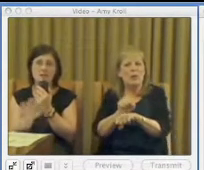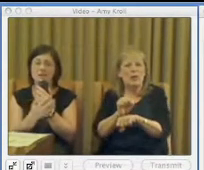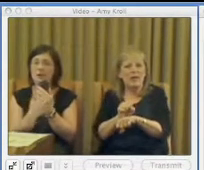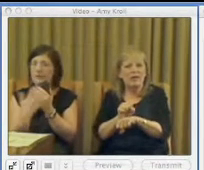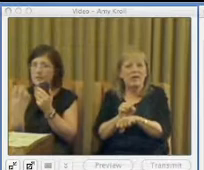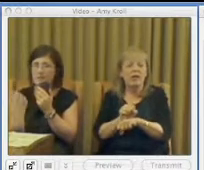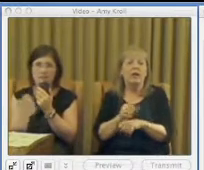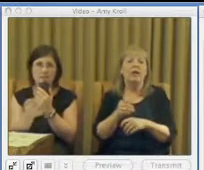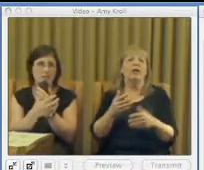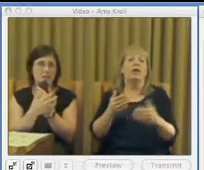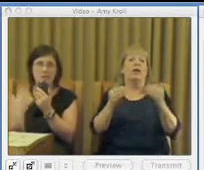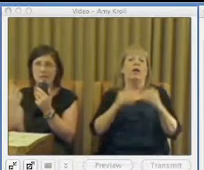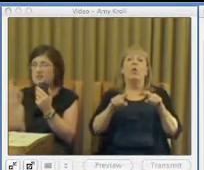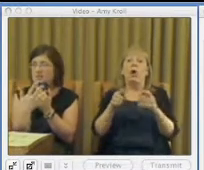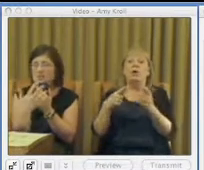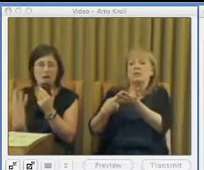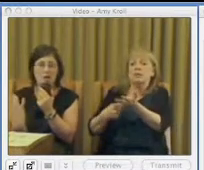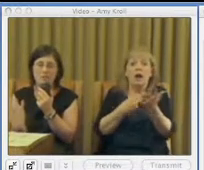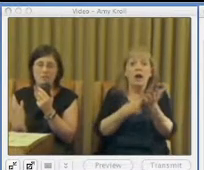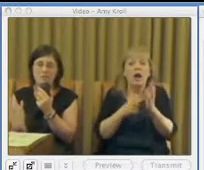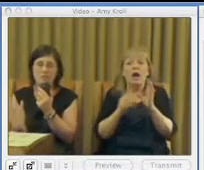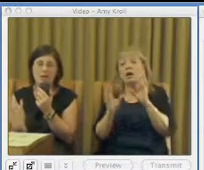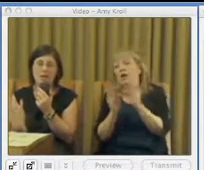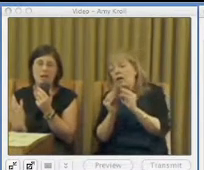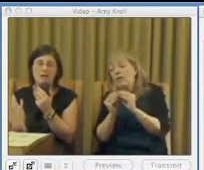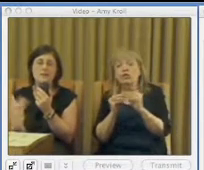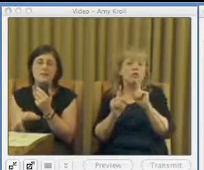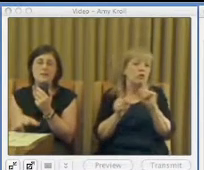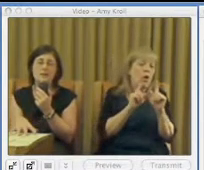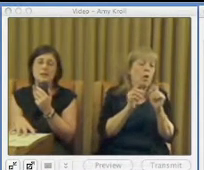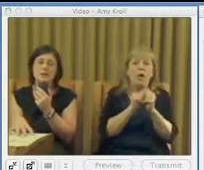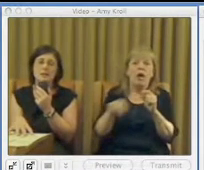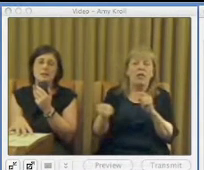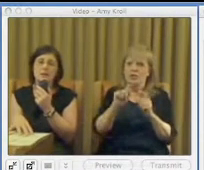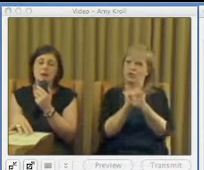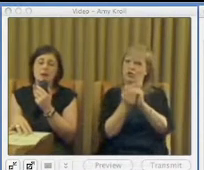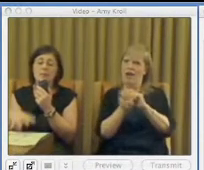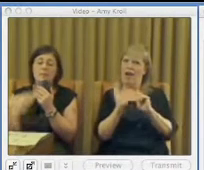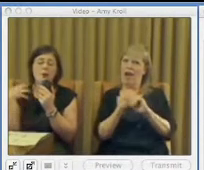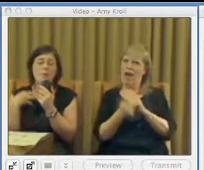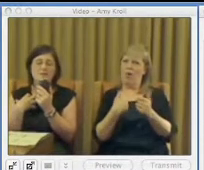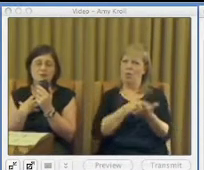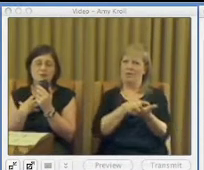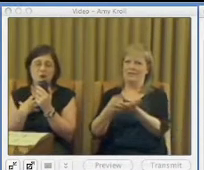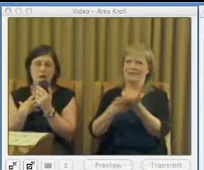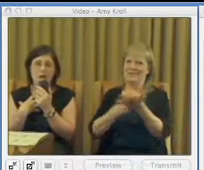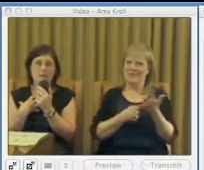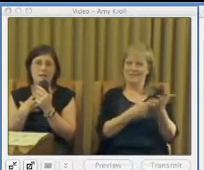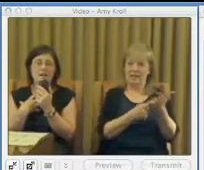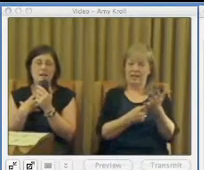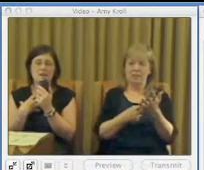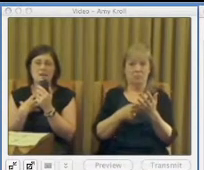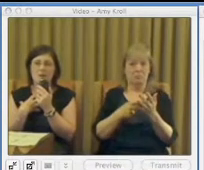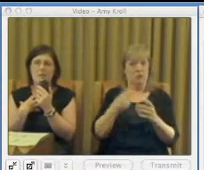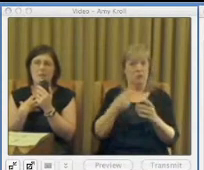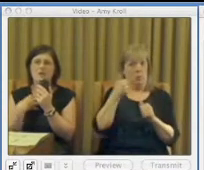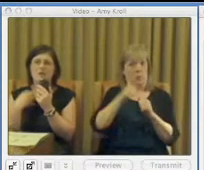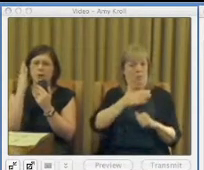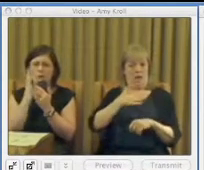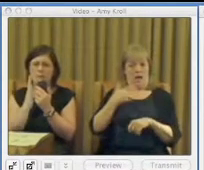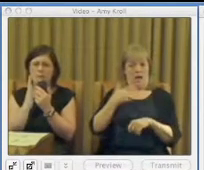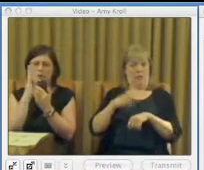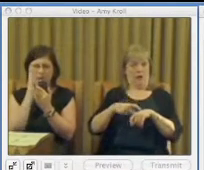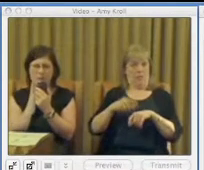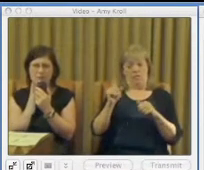about interpreting amongst ourselves in the conferences and just in dialogue with our colleagues. I remember when I was first